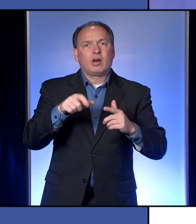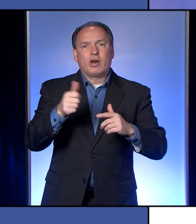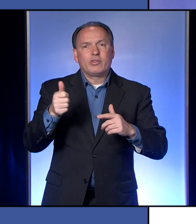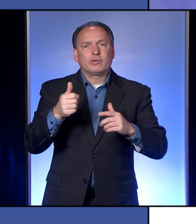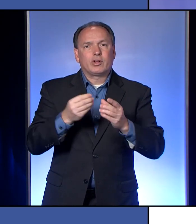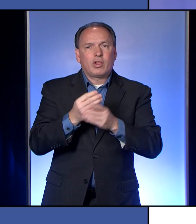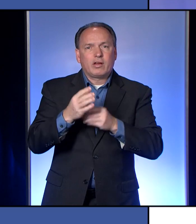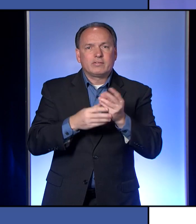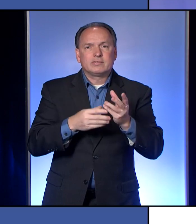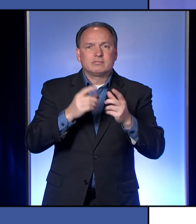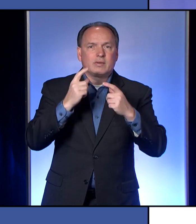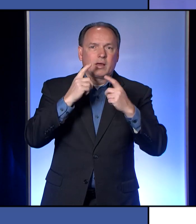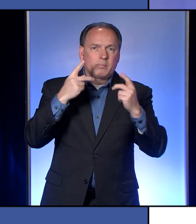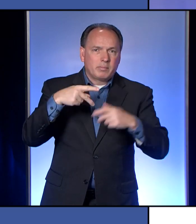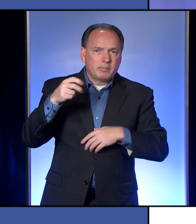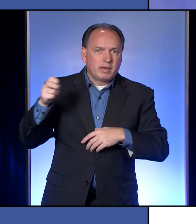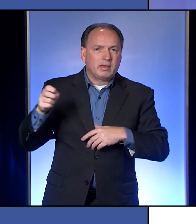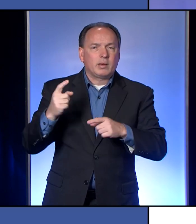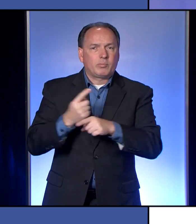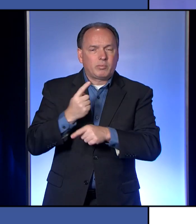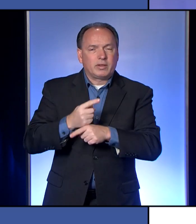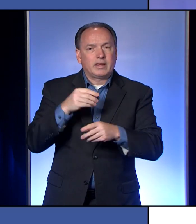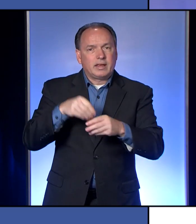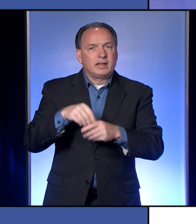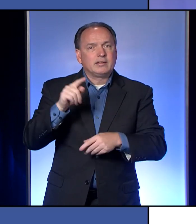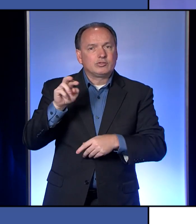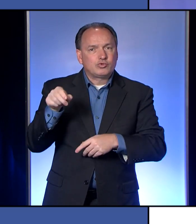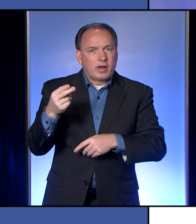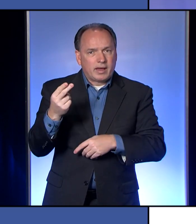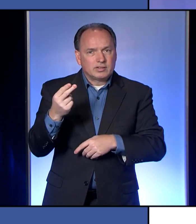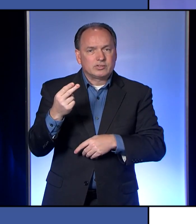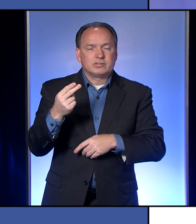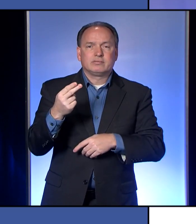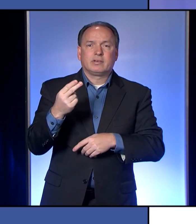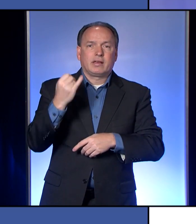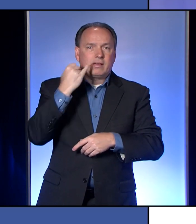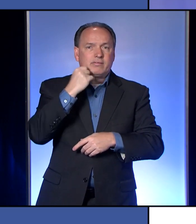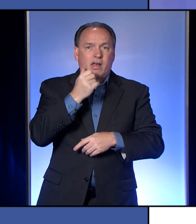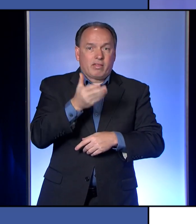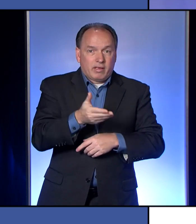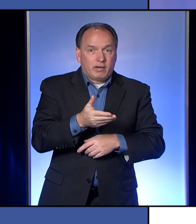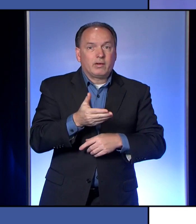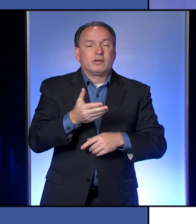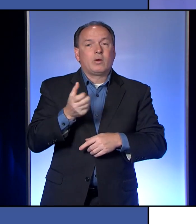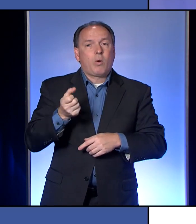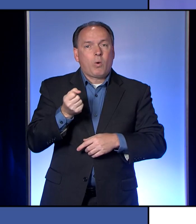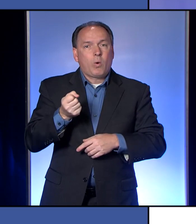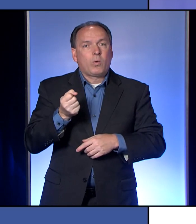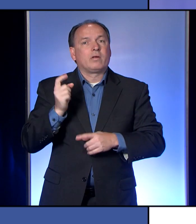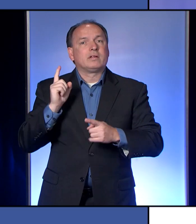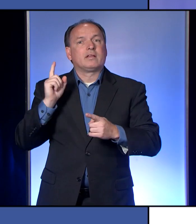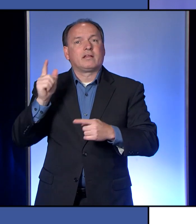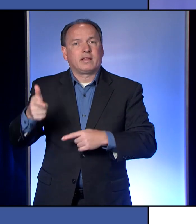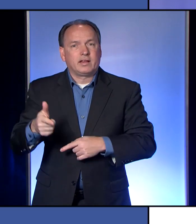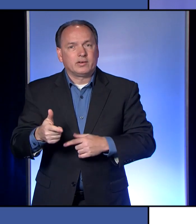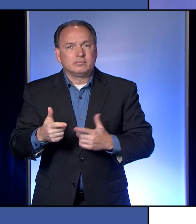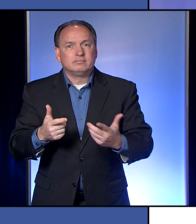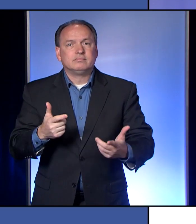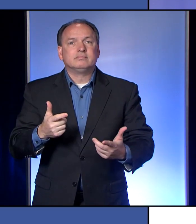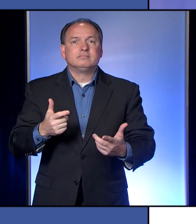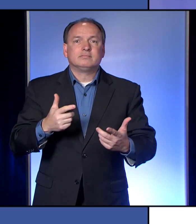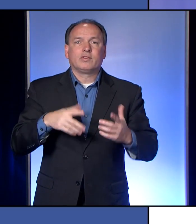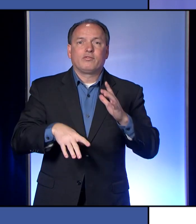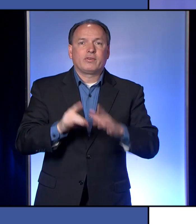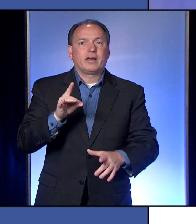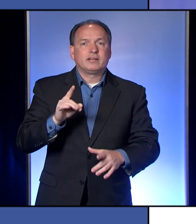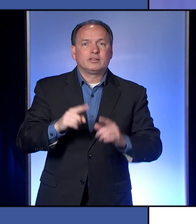personal protection equipment properly in a trash bin. And if there's not a trash bin near you, just please take it with you until you find